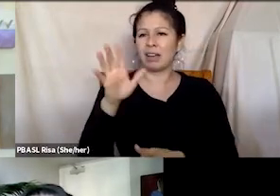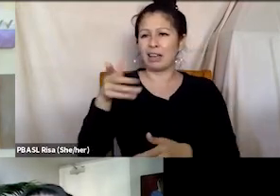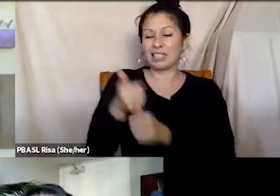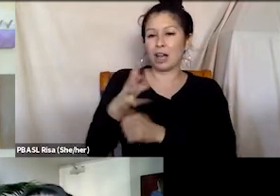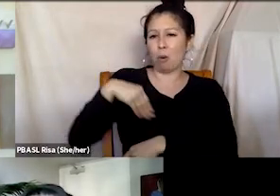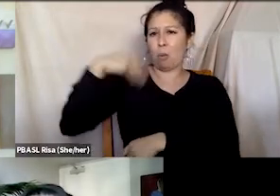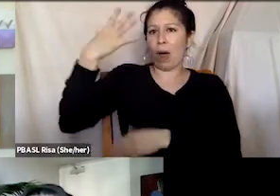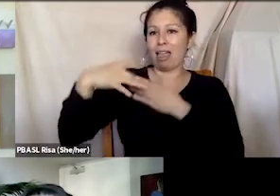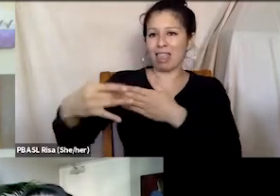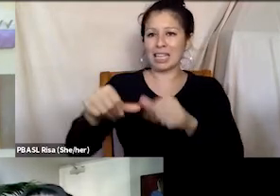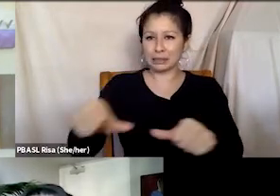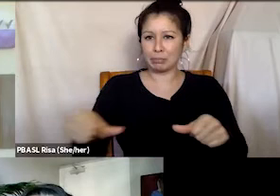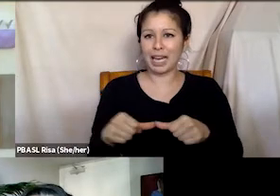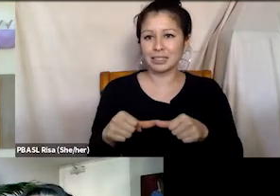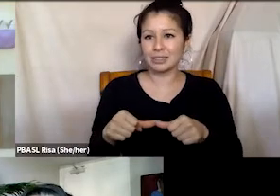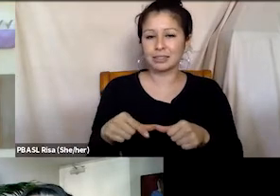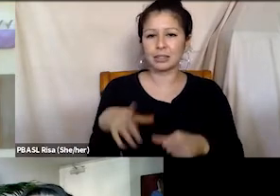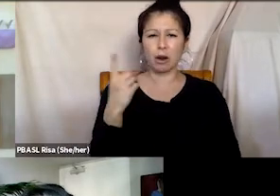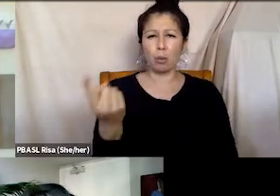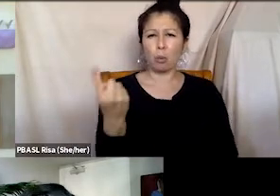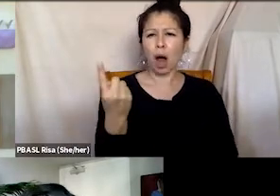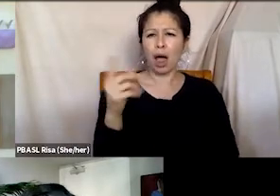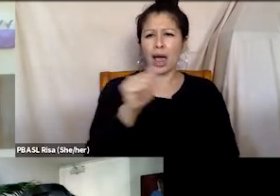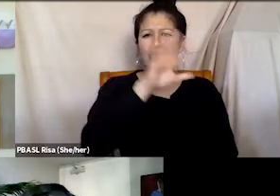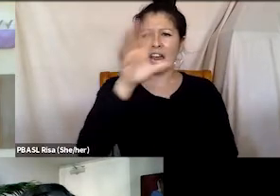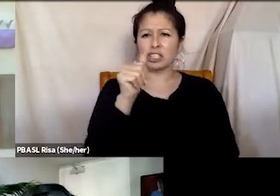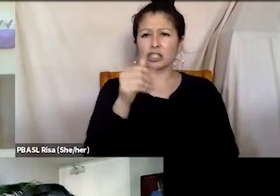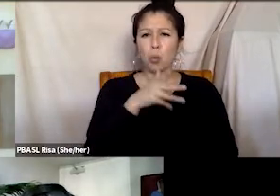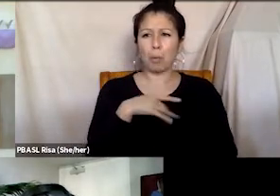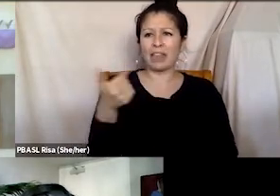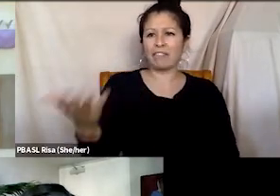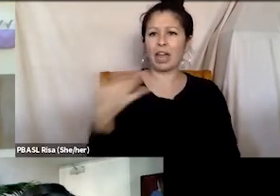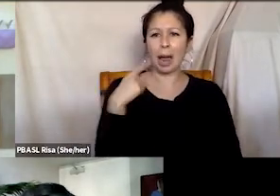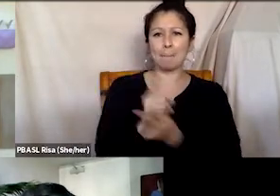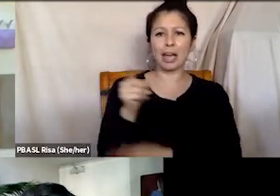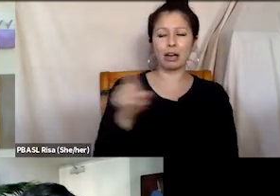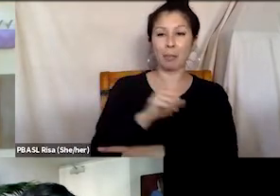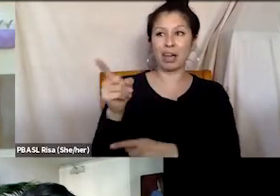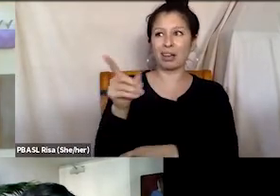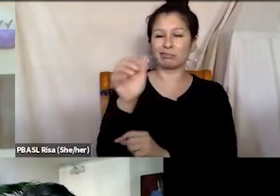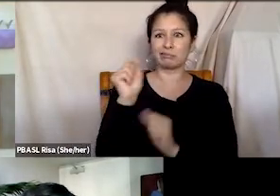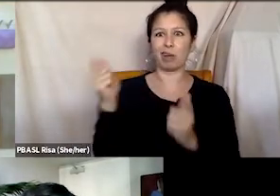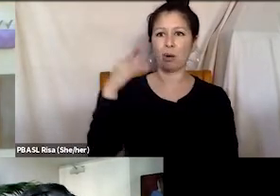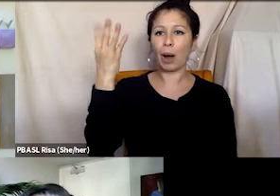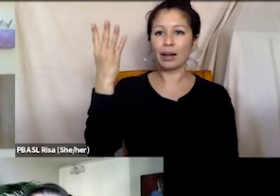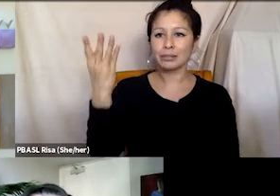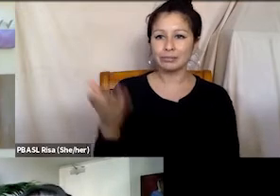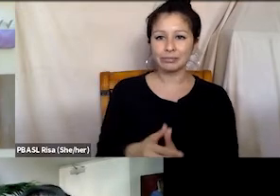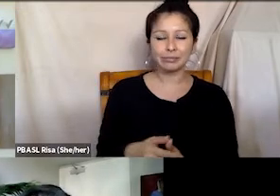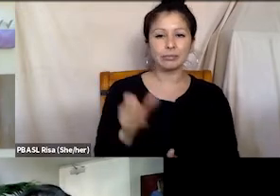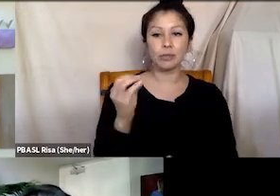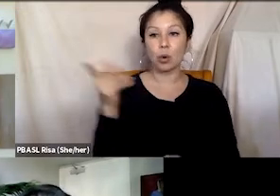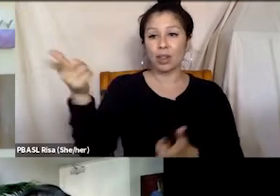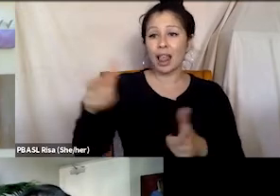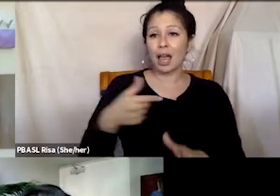lead space. I think there's one Asian woman that lives out there that I met, but otherwise everybody's white. So they